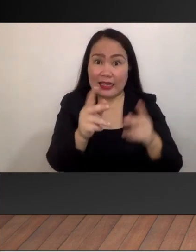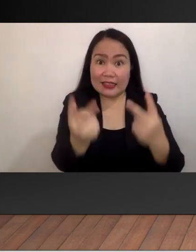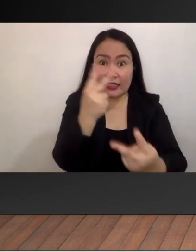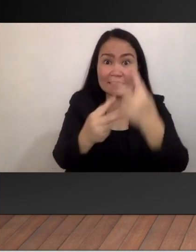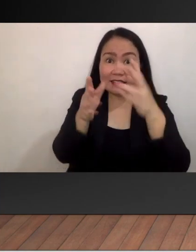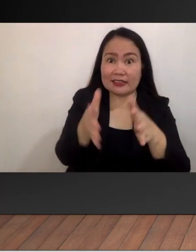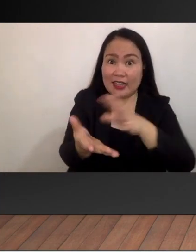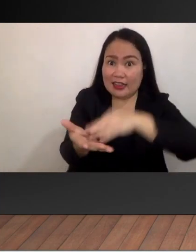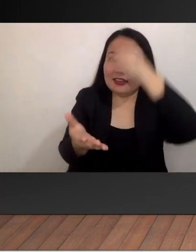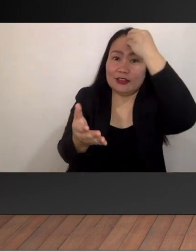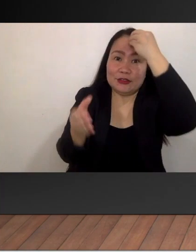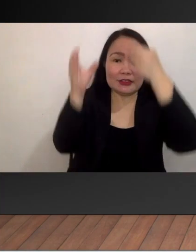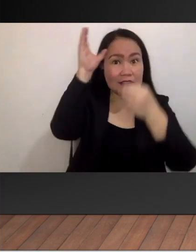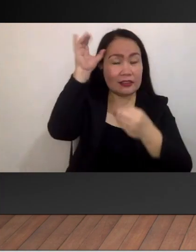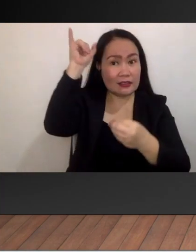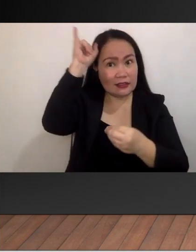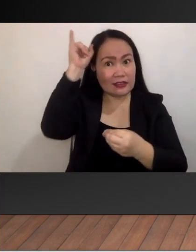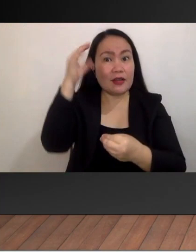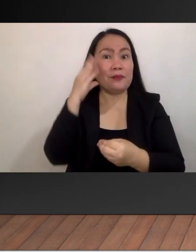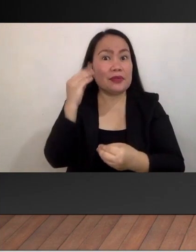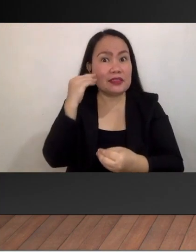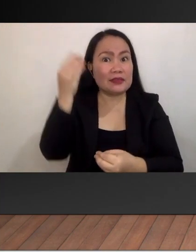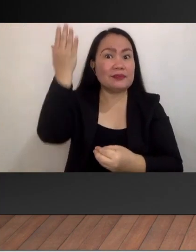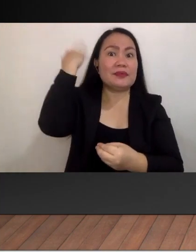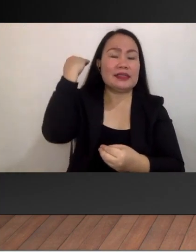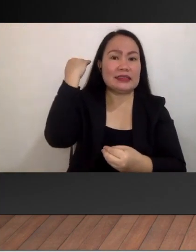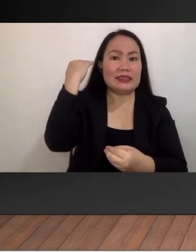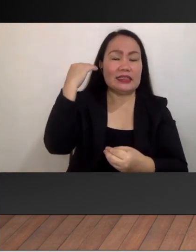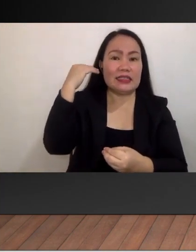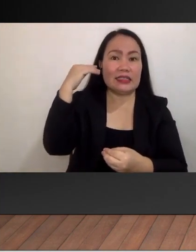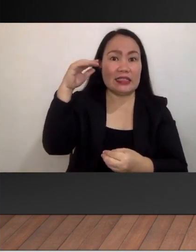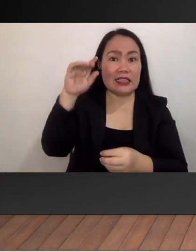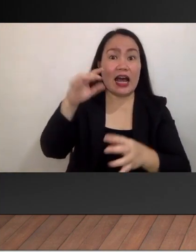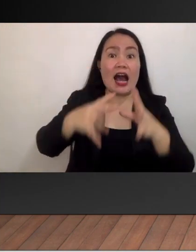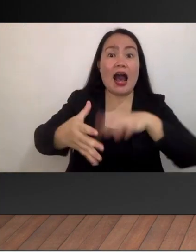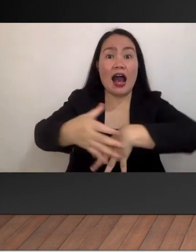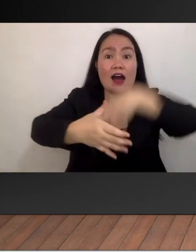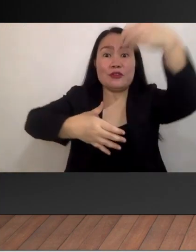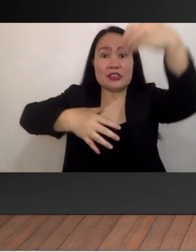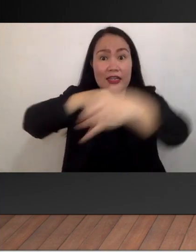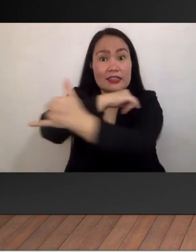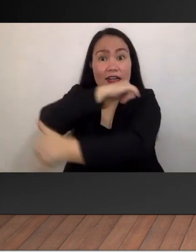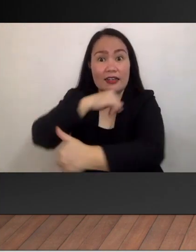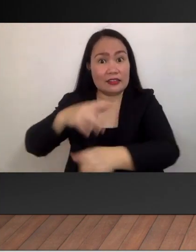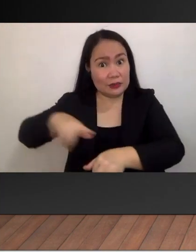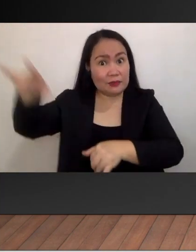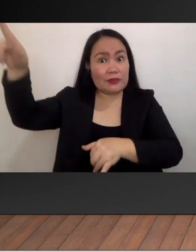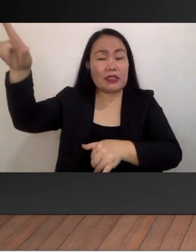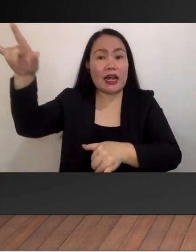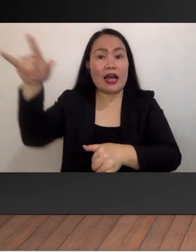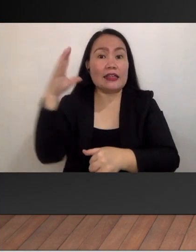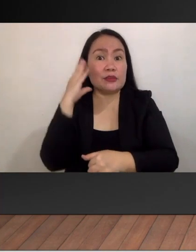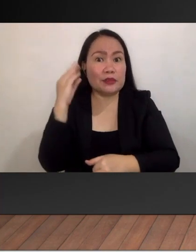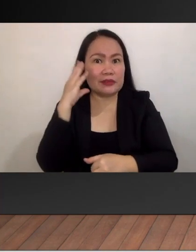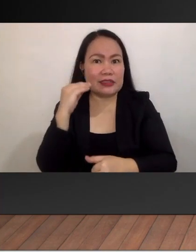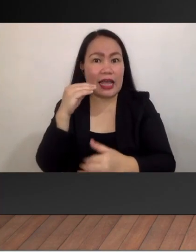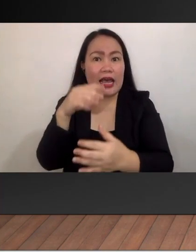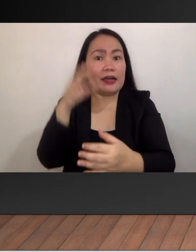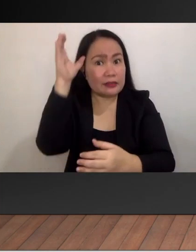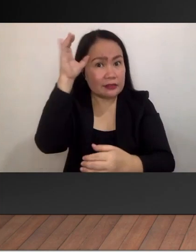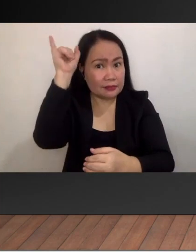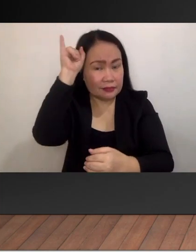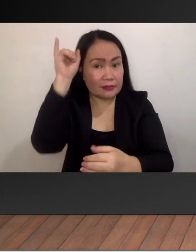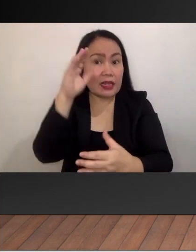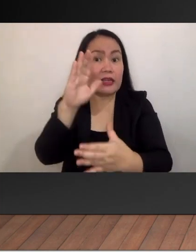Ibarra learned of his experiences in the past years of his adventure abroad. He also shared what he was